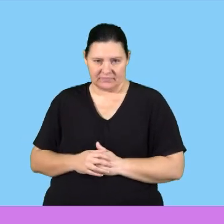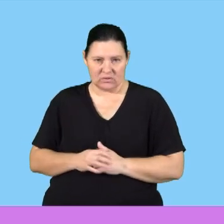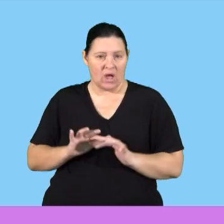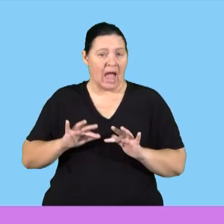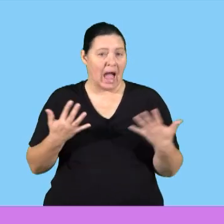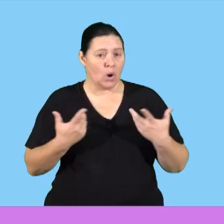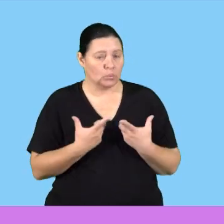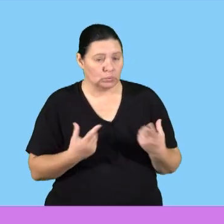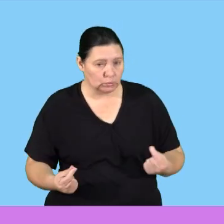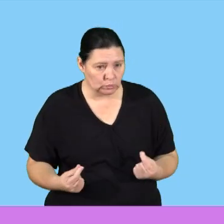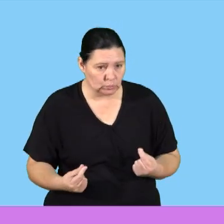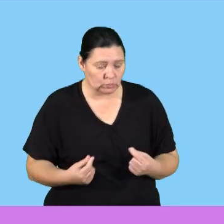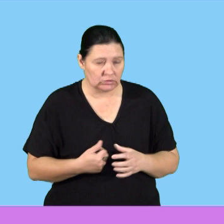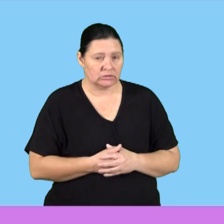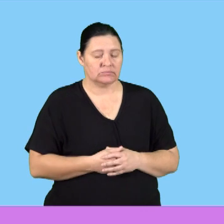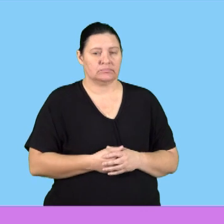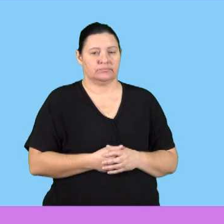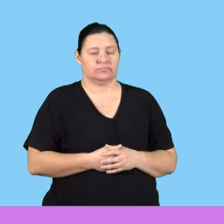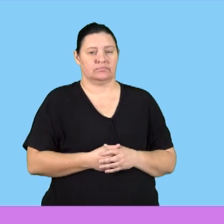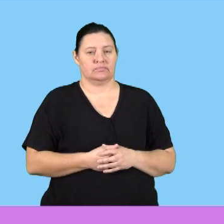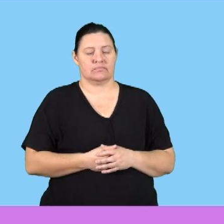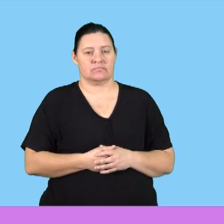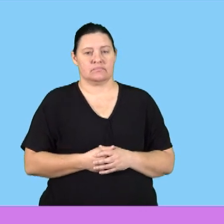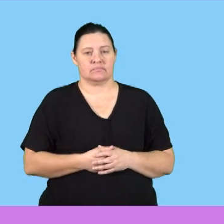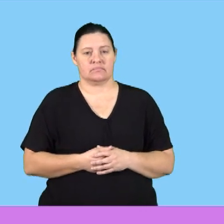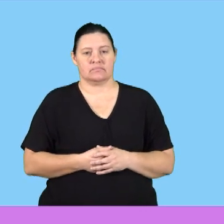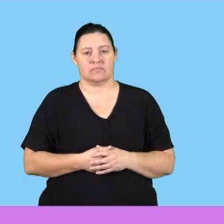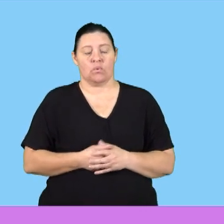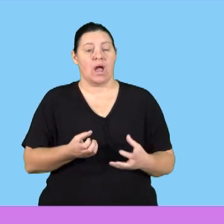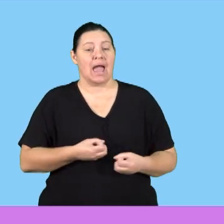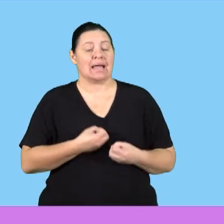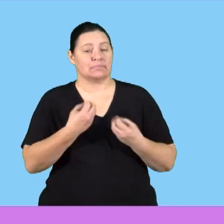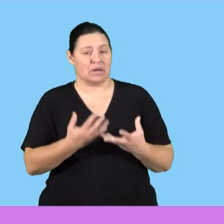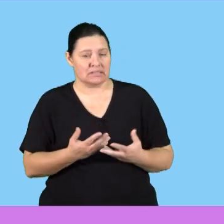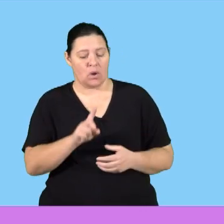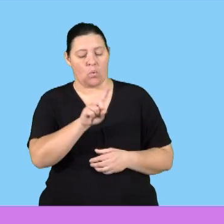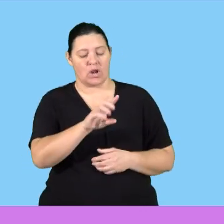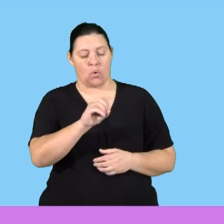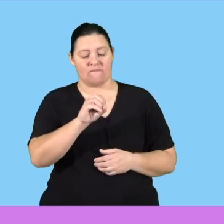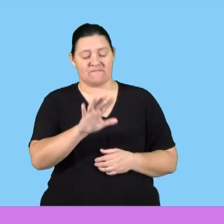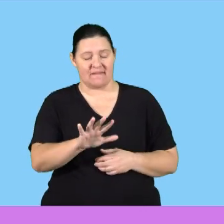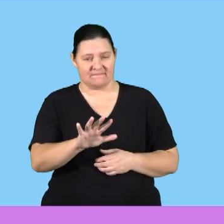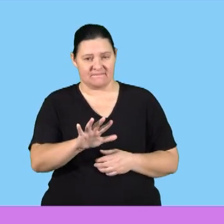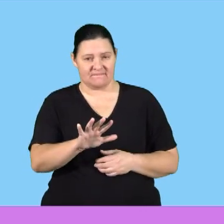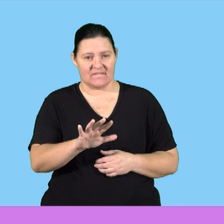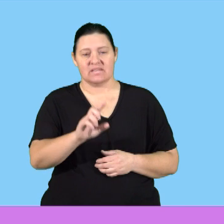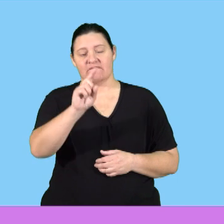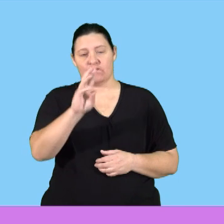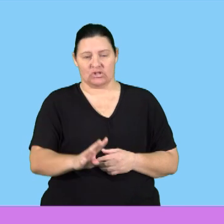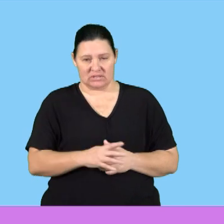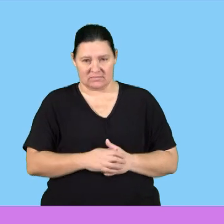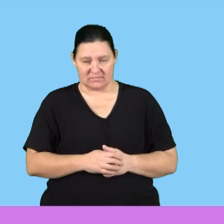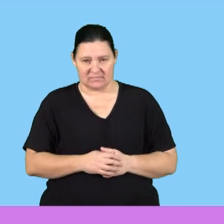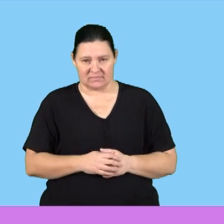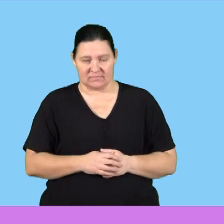to calculate 105% of the original price, we will then express this 105% as